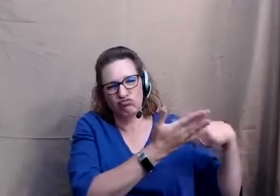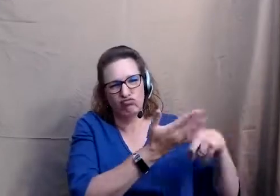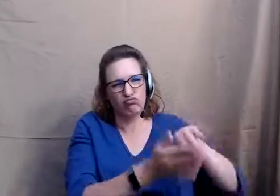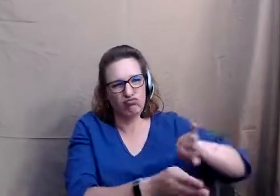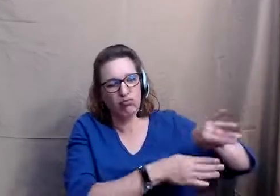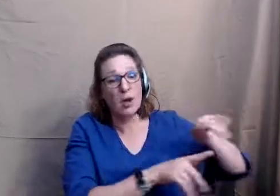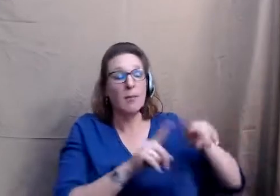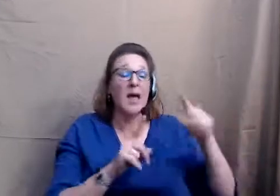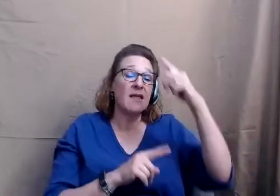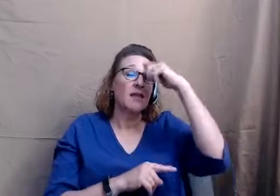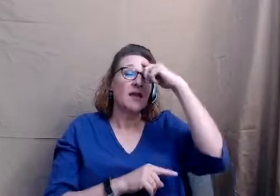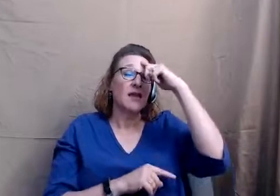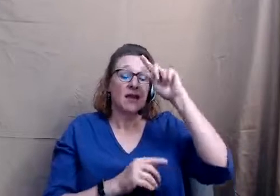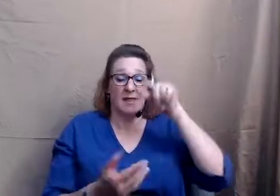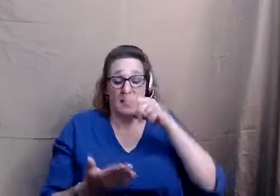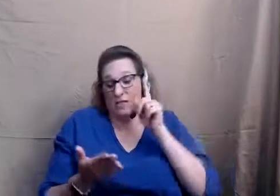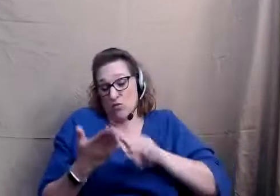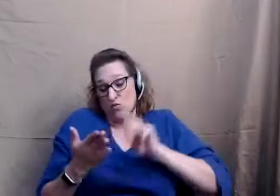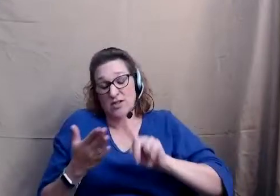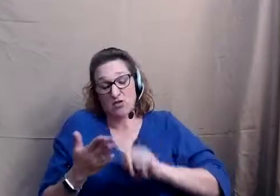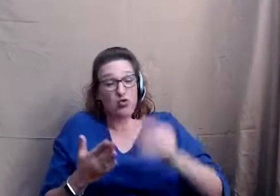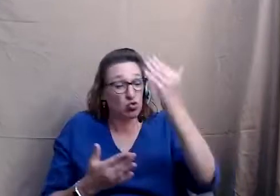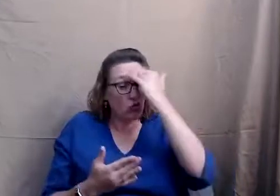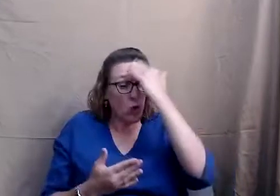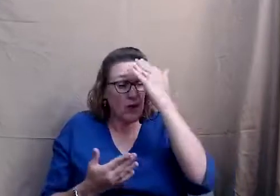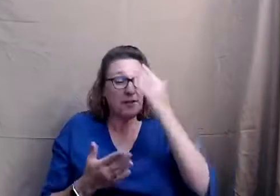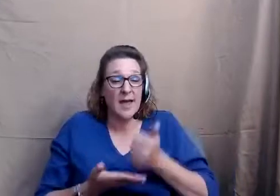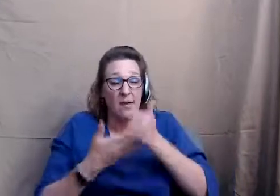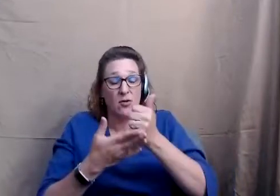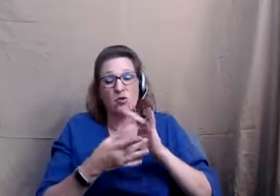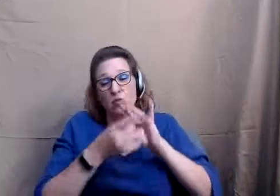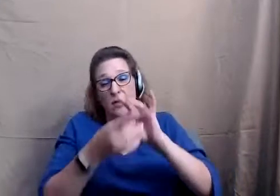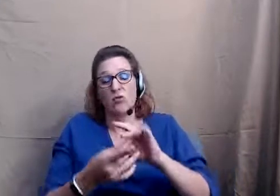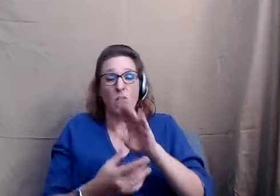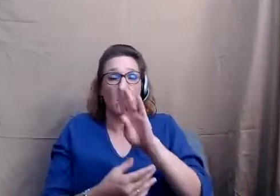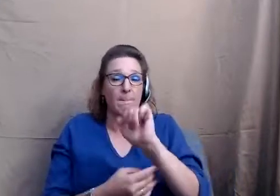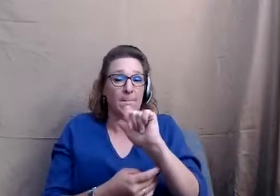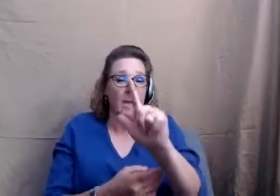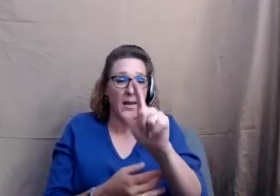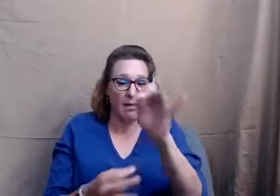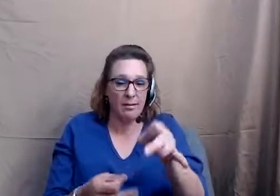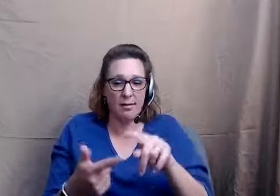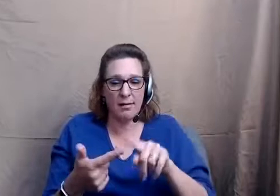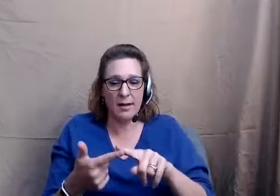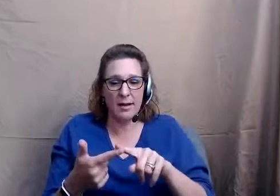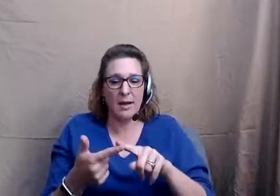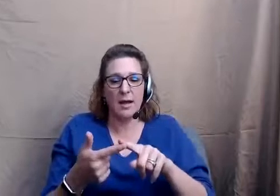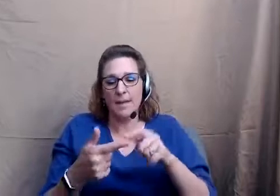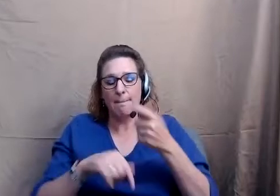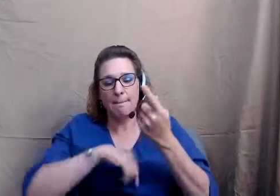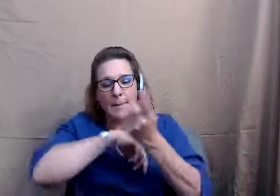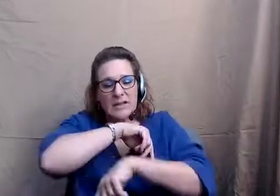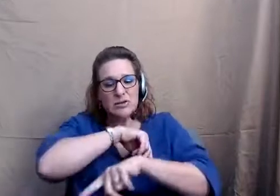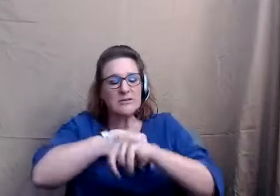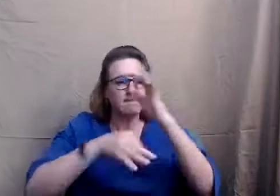do think that this research is helpful in terms of bail determinations, in terms of sentencing determinations, you know, become